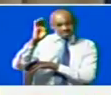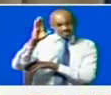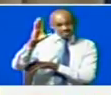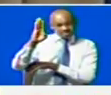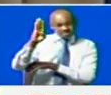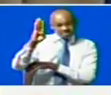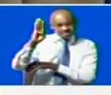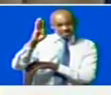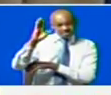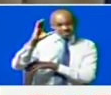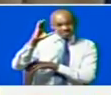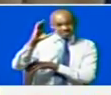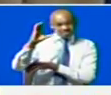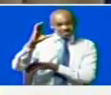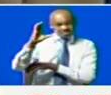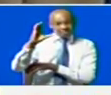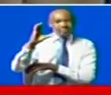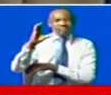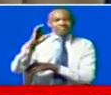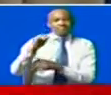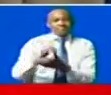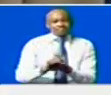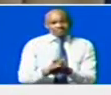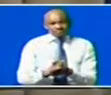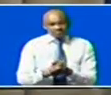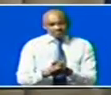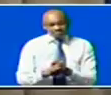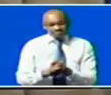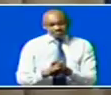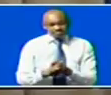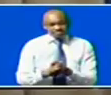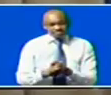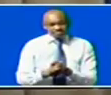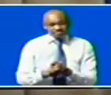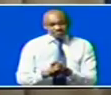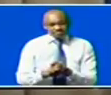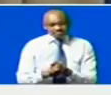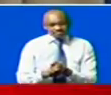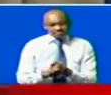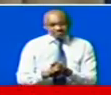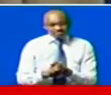Electoral and Boundaries Commission.